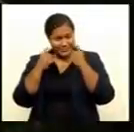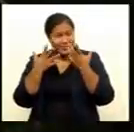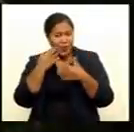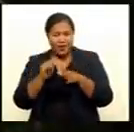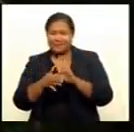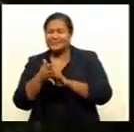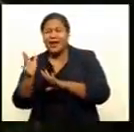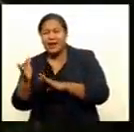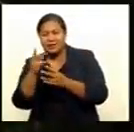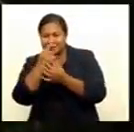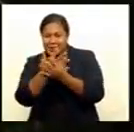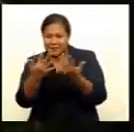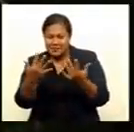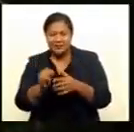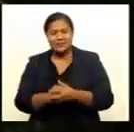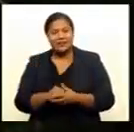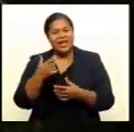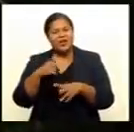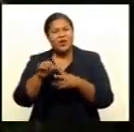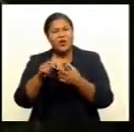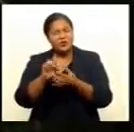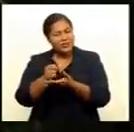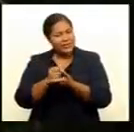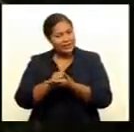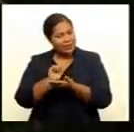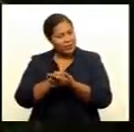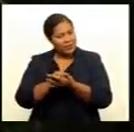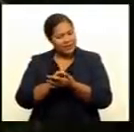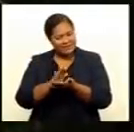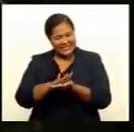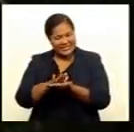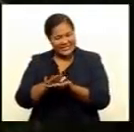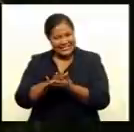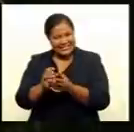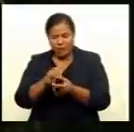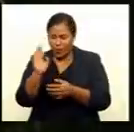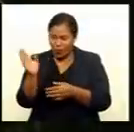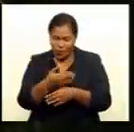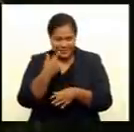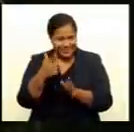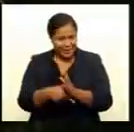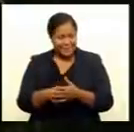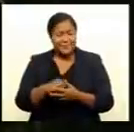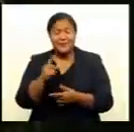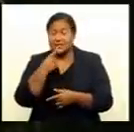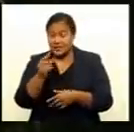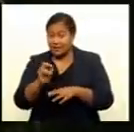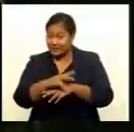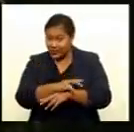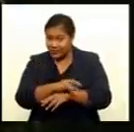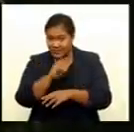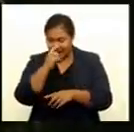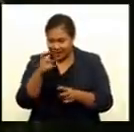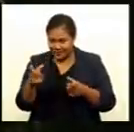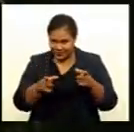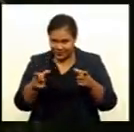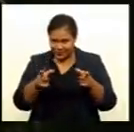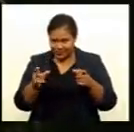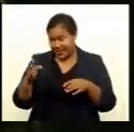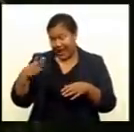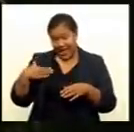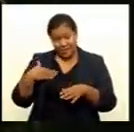public spaces, as well as keeping proper hygiene at all times. He adds that the virus cannot be contained by health